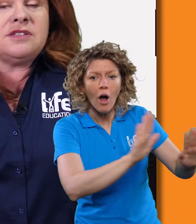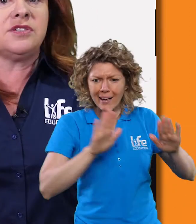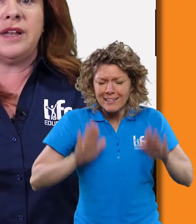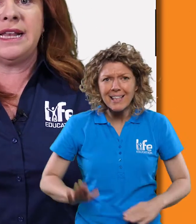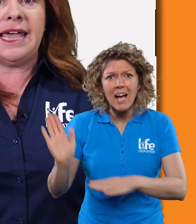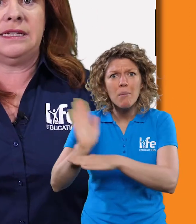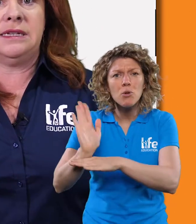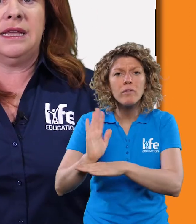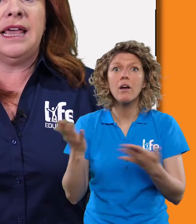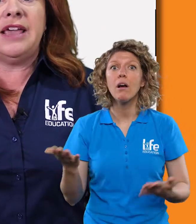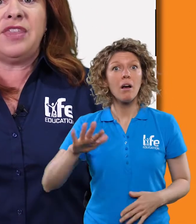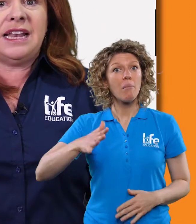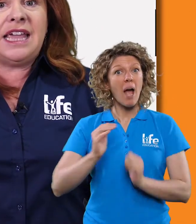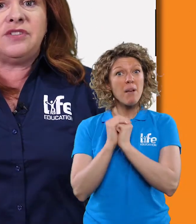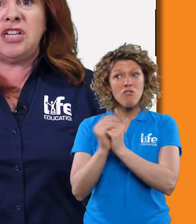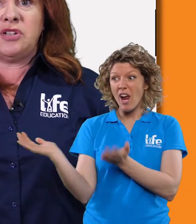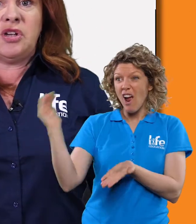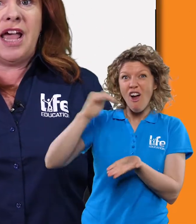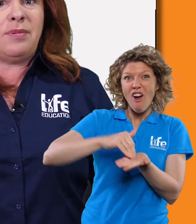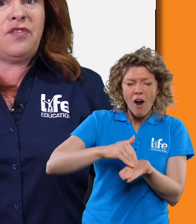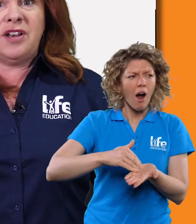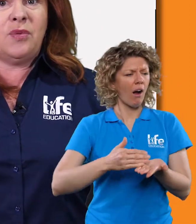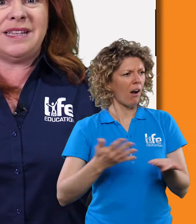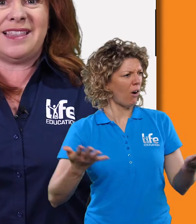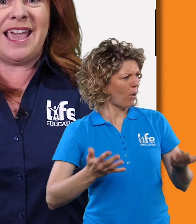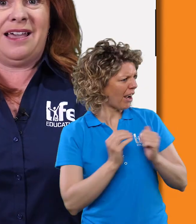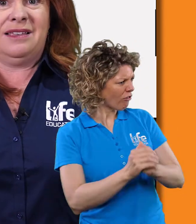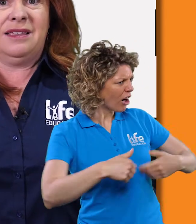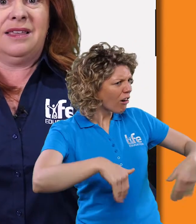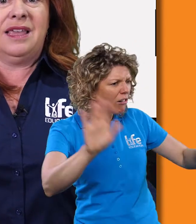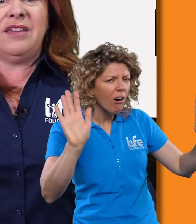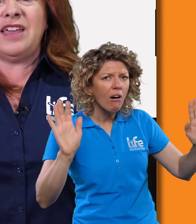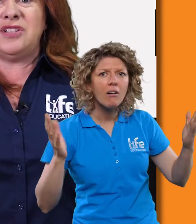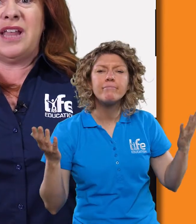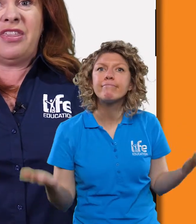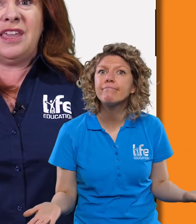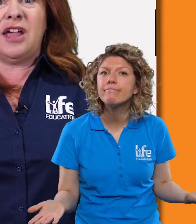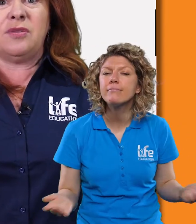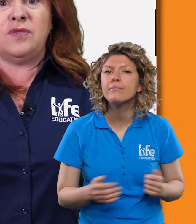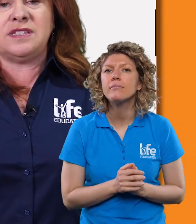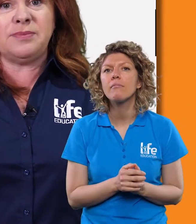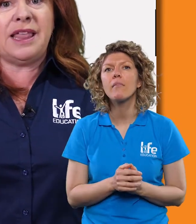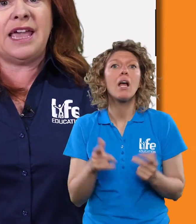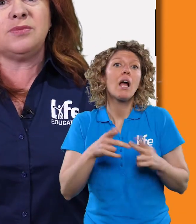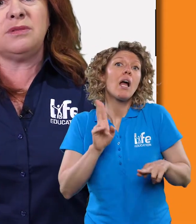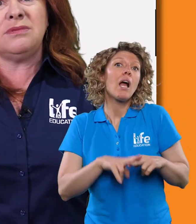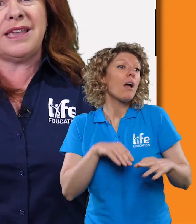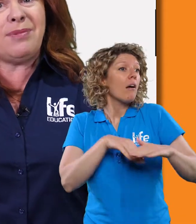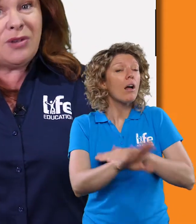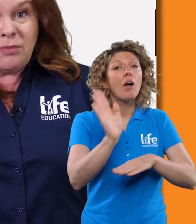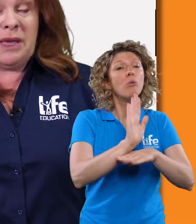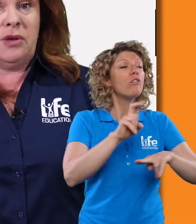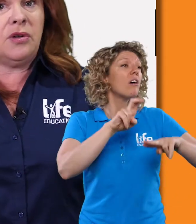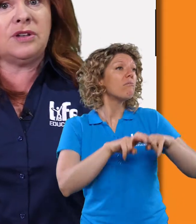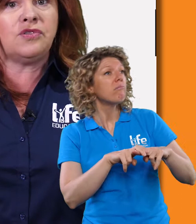if Gabby is just running late? If they leave, she could turn up and find no one is there. If they do nothing and go to the movies as planned, well,